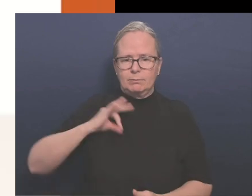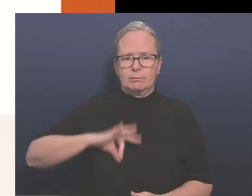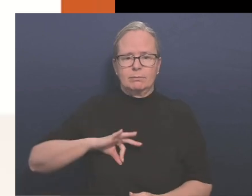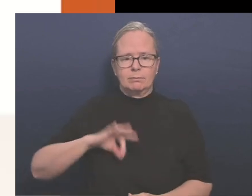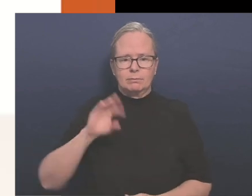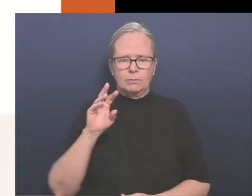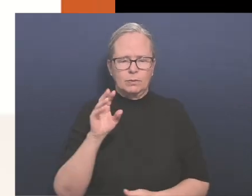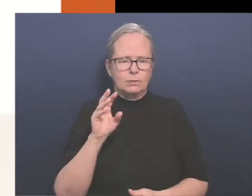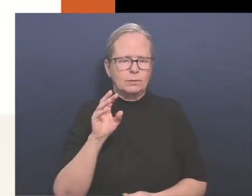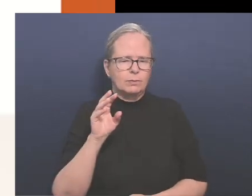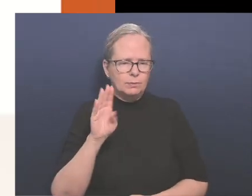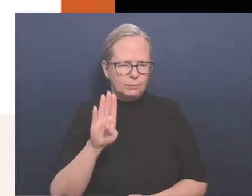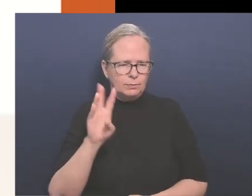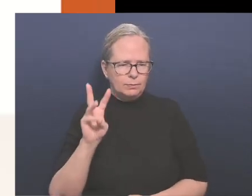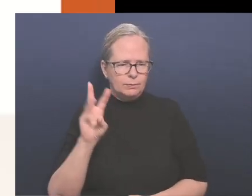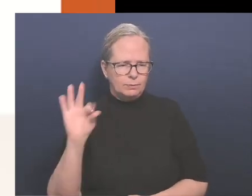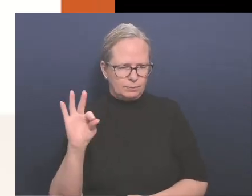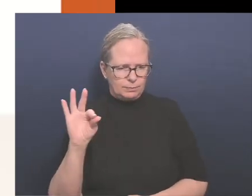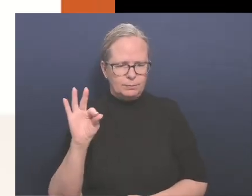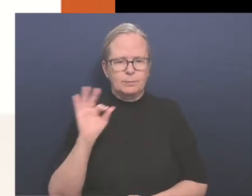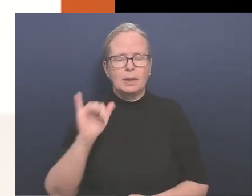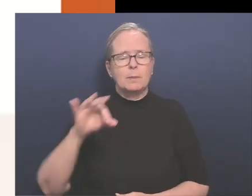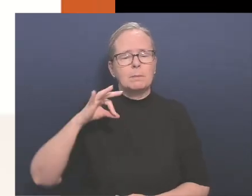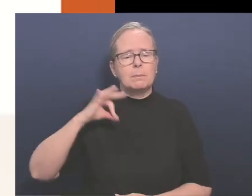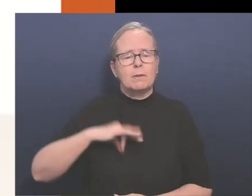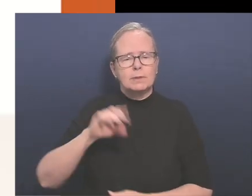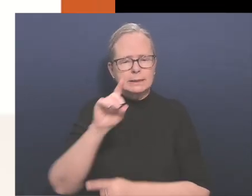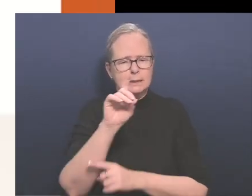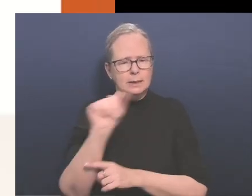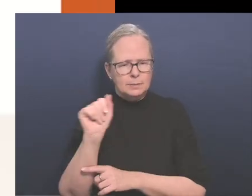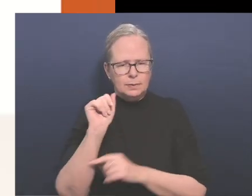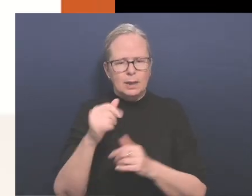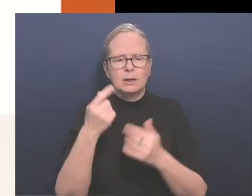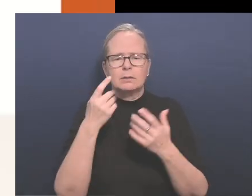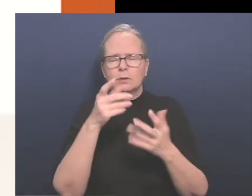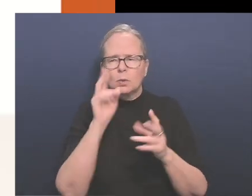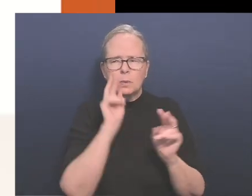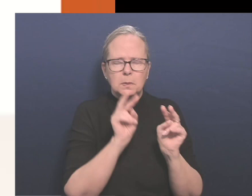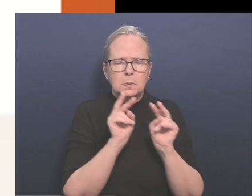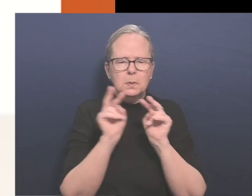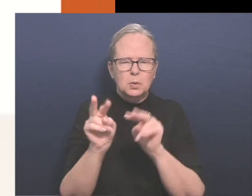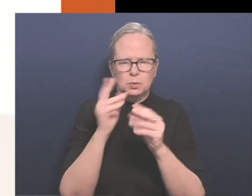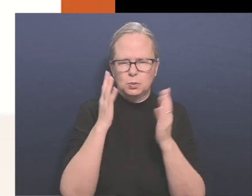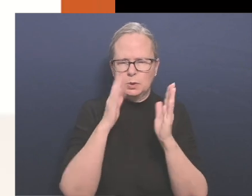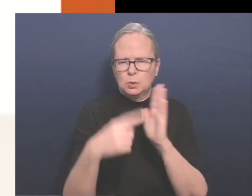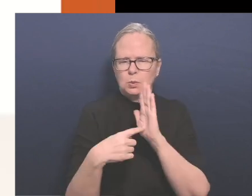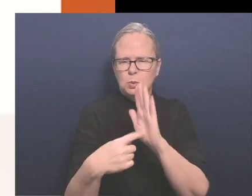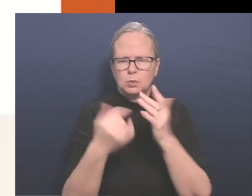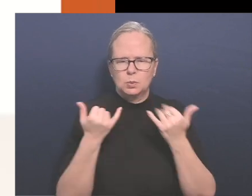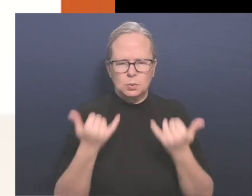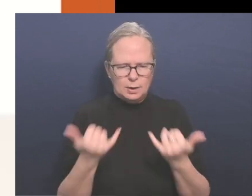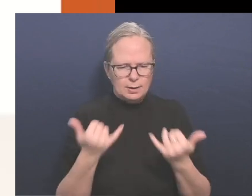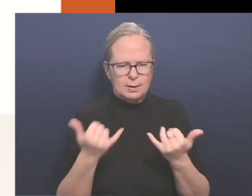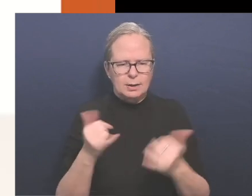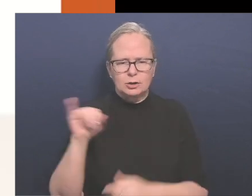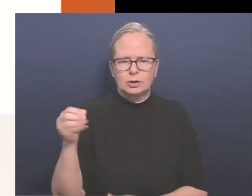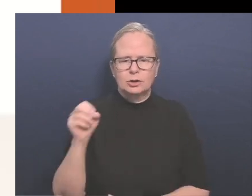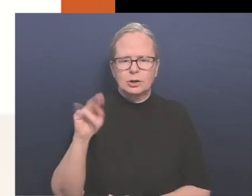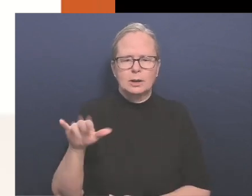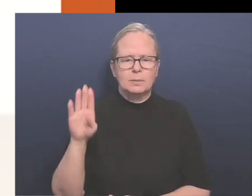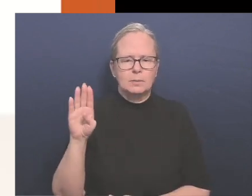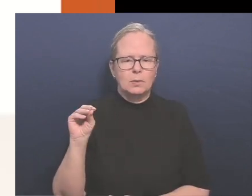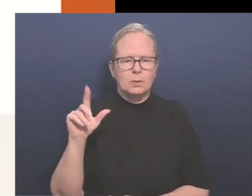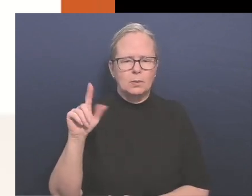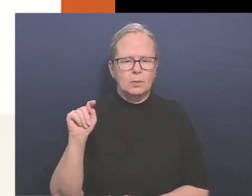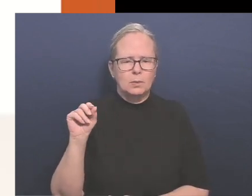to share the territory and protect the land. Subsequent Indigenous nations and peoples, Europeans, and all